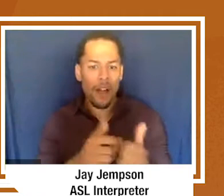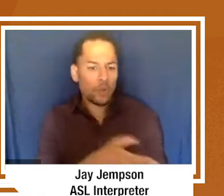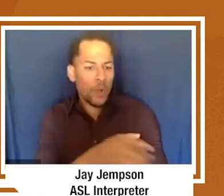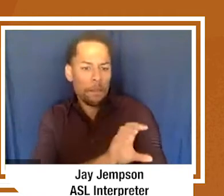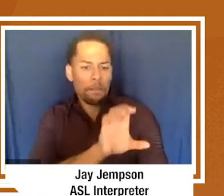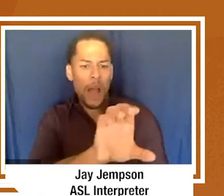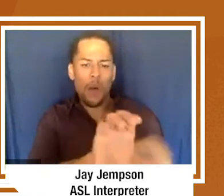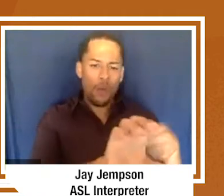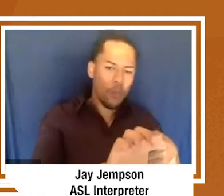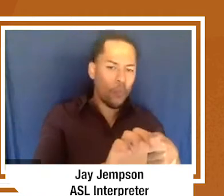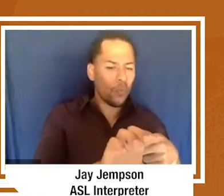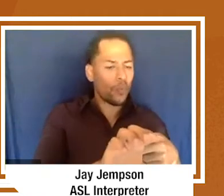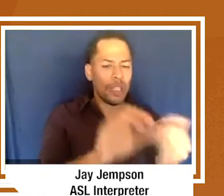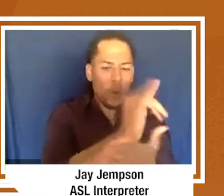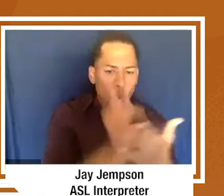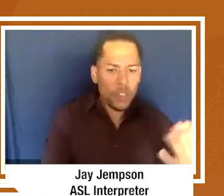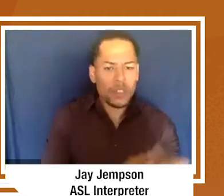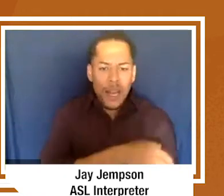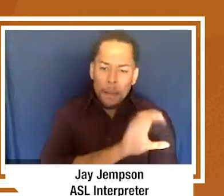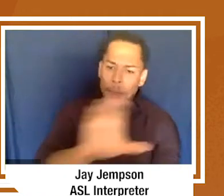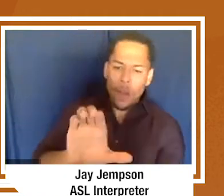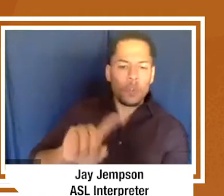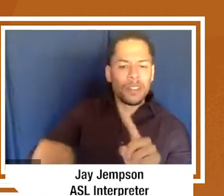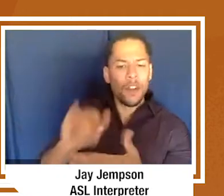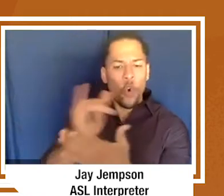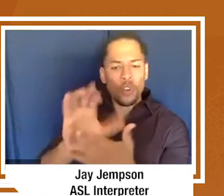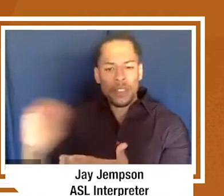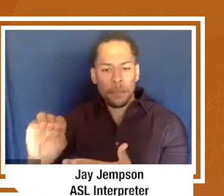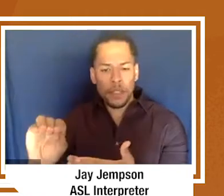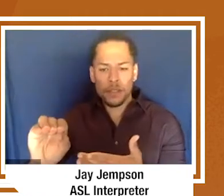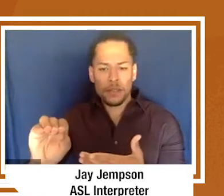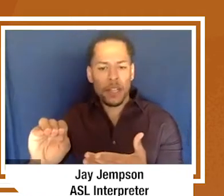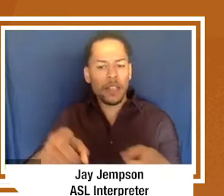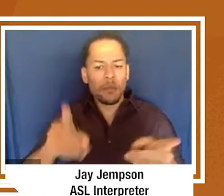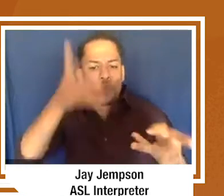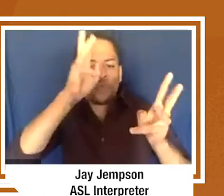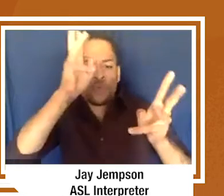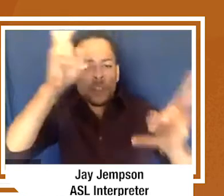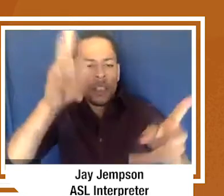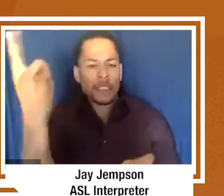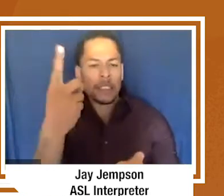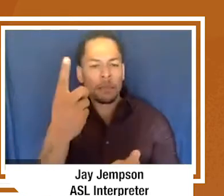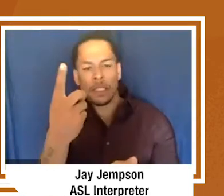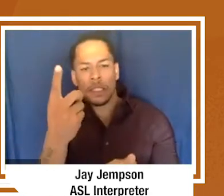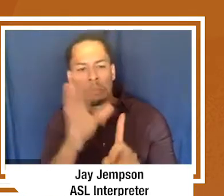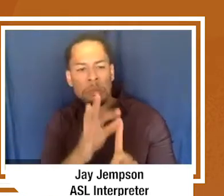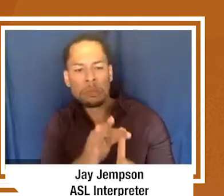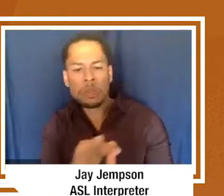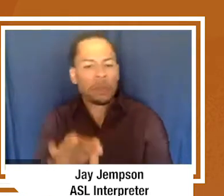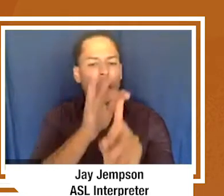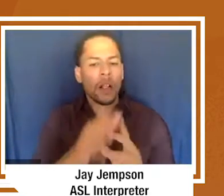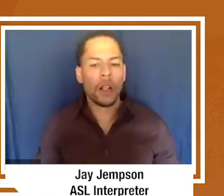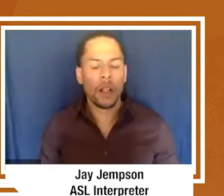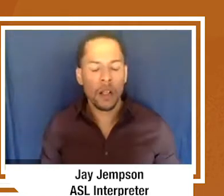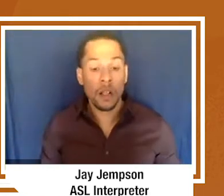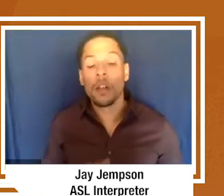the artists and the artistic companies to come up with things that are unique to them. What I am concerned